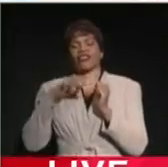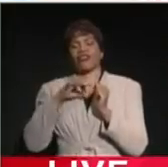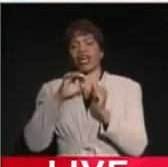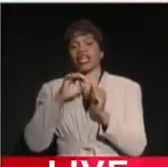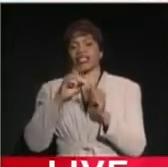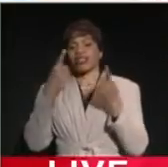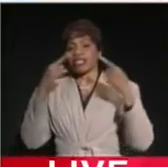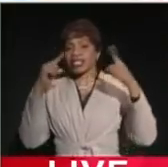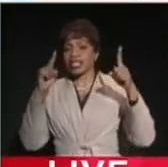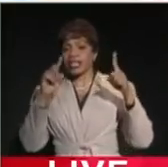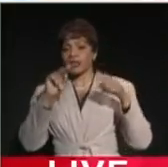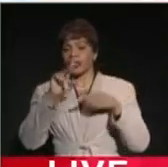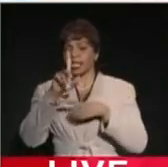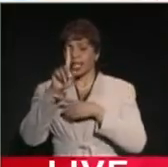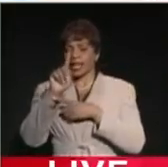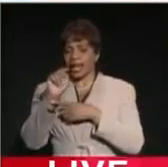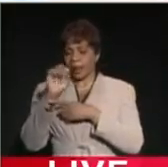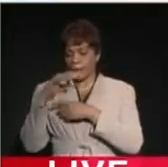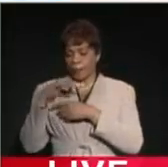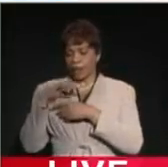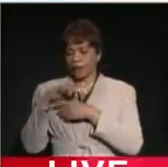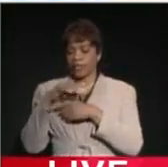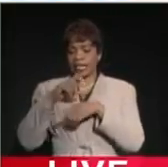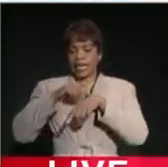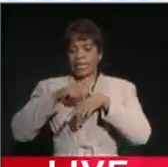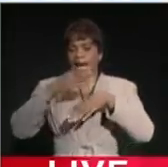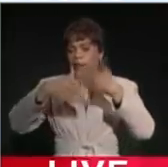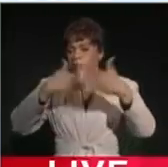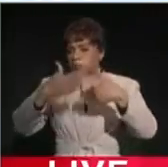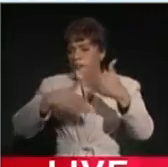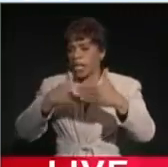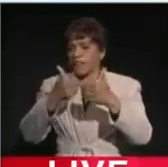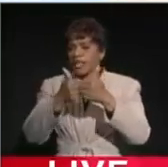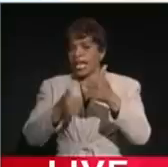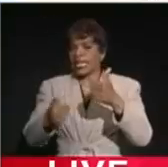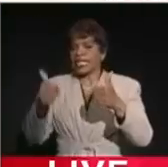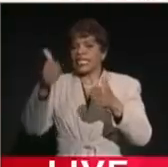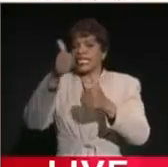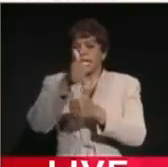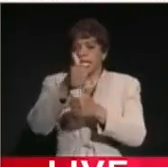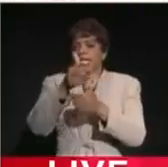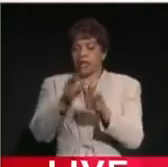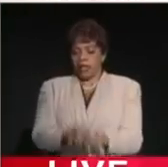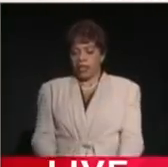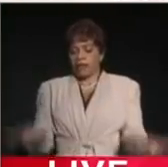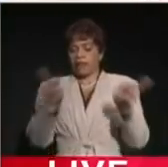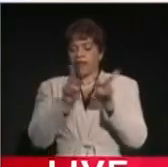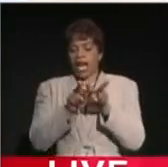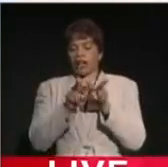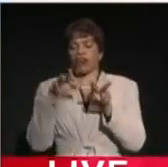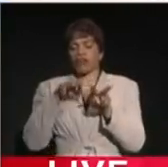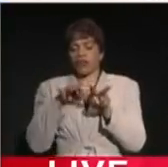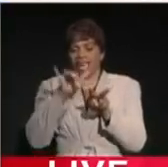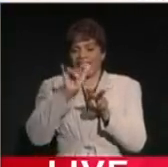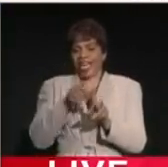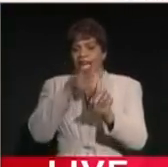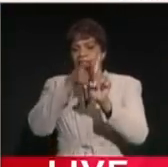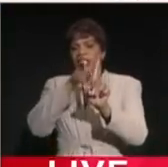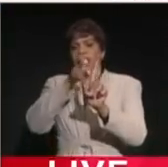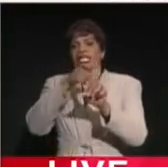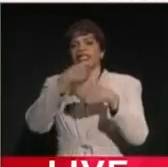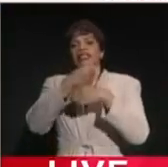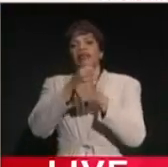the taxpayers over time exceeds the value of the credits. That's the way it's always been. You have to make more